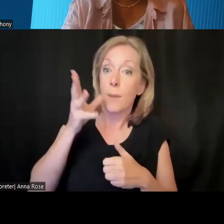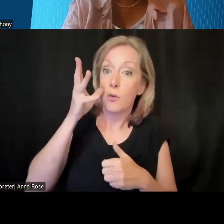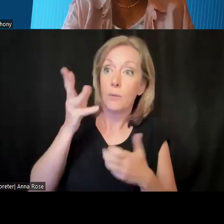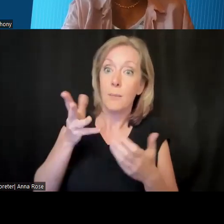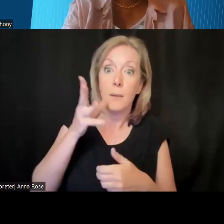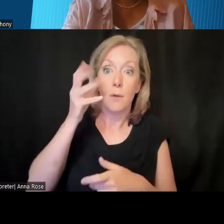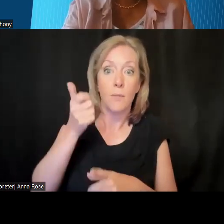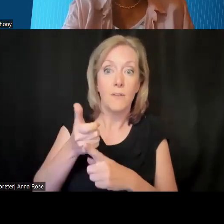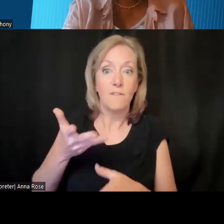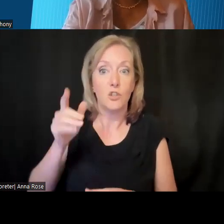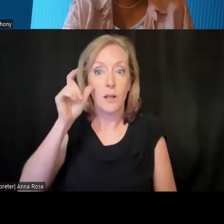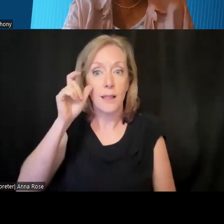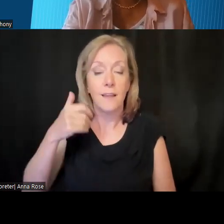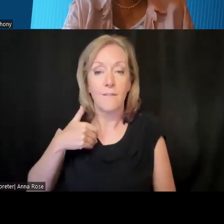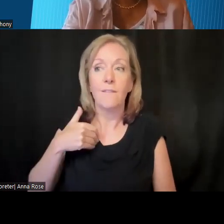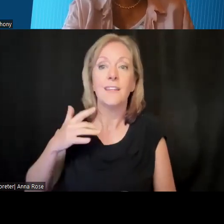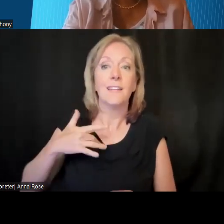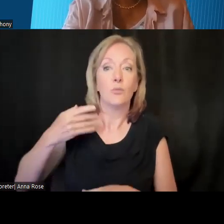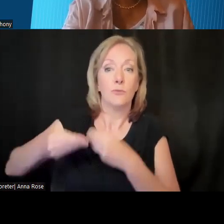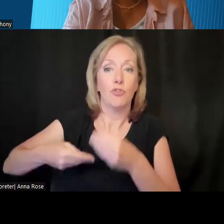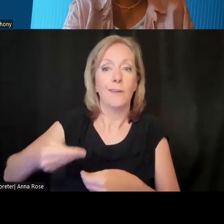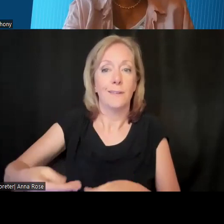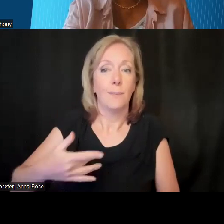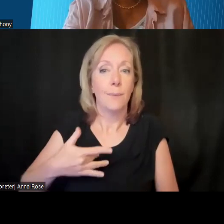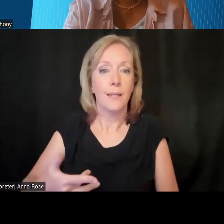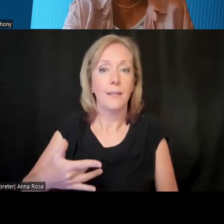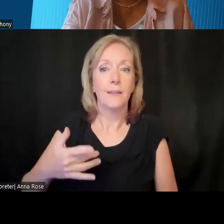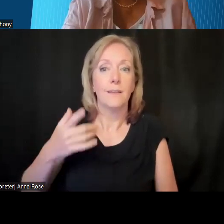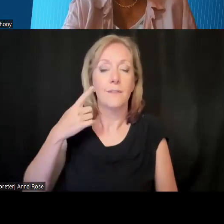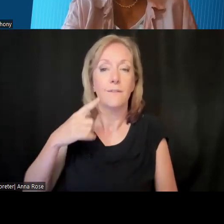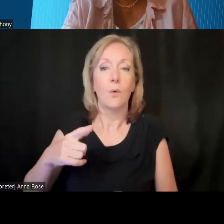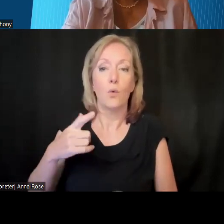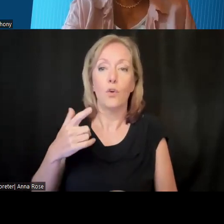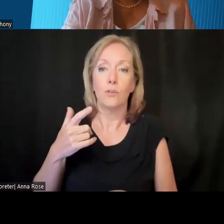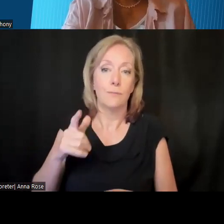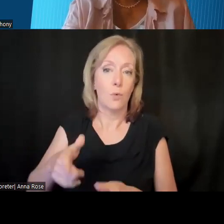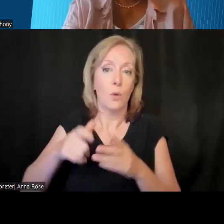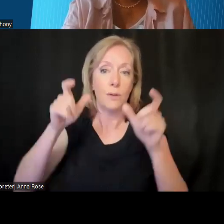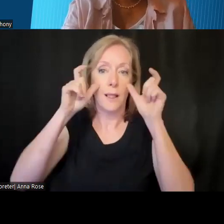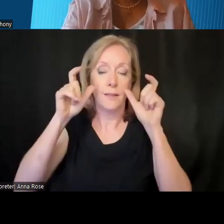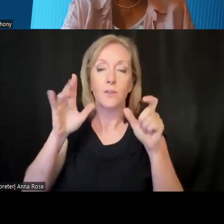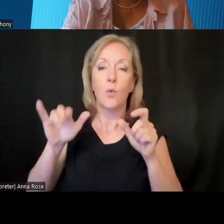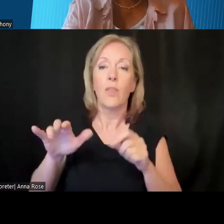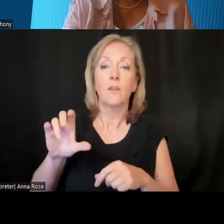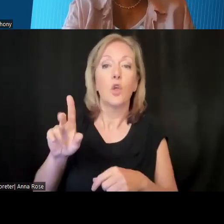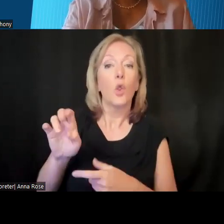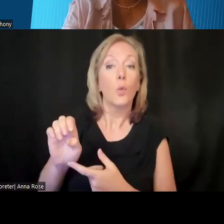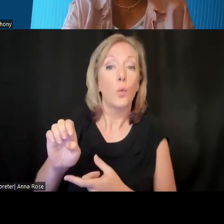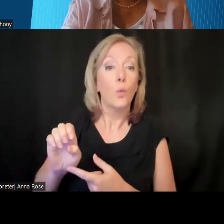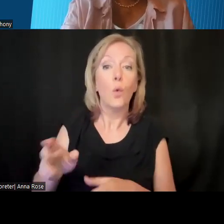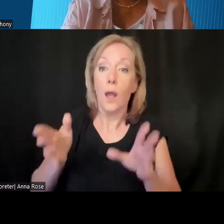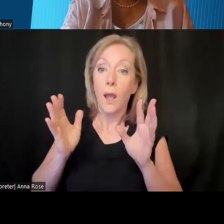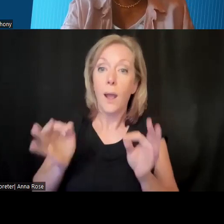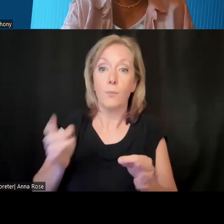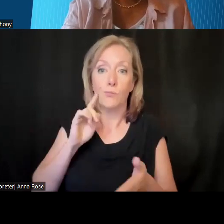glasses, oftentimes this is a genetic predisposition for a refractive error. So it just gives us a clue, doesn't give us an